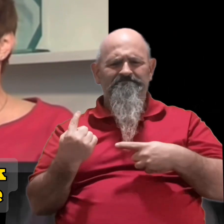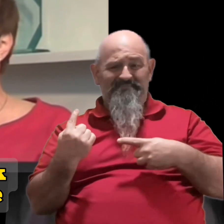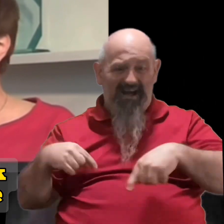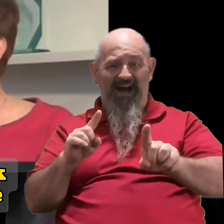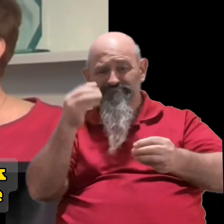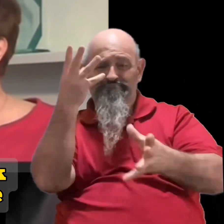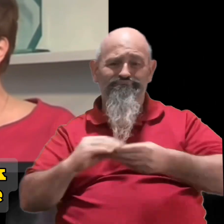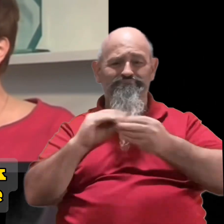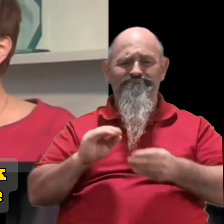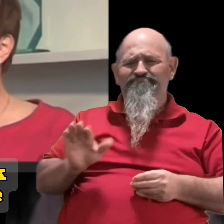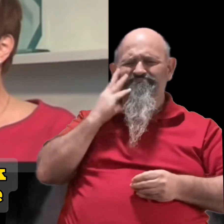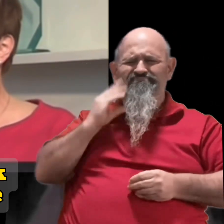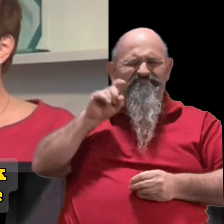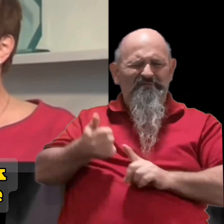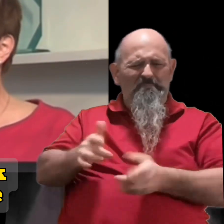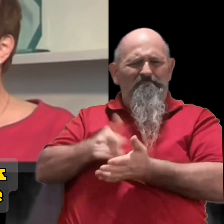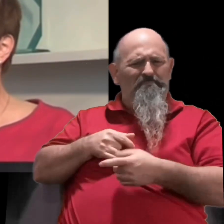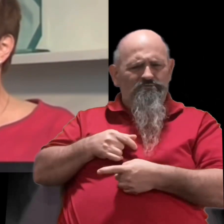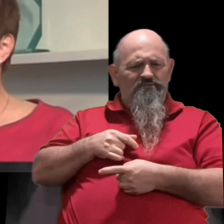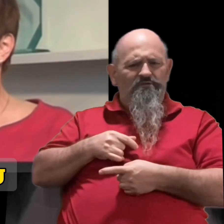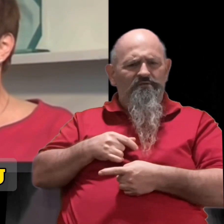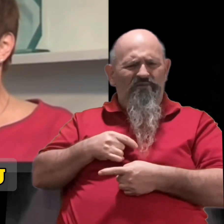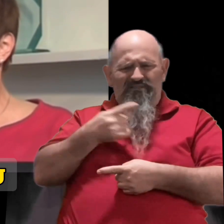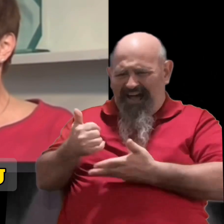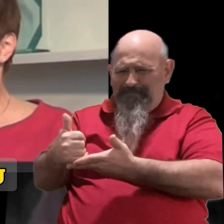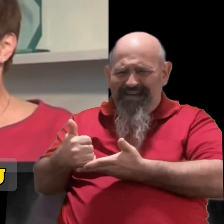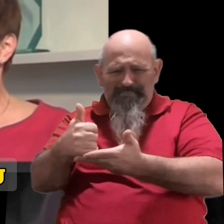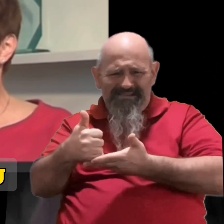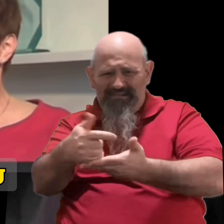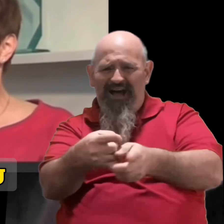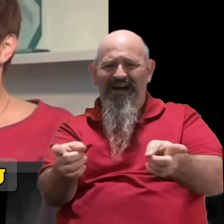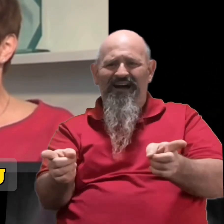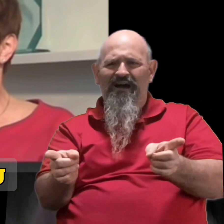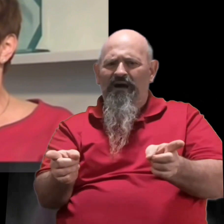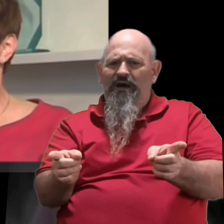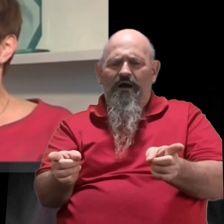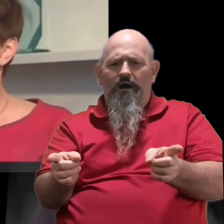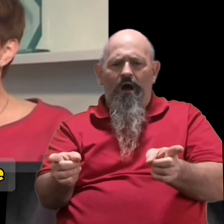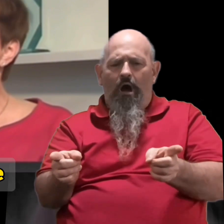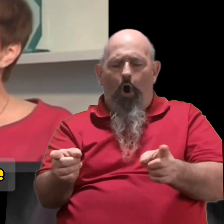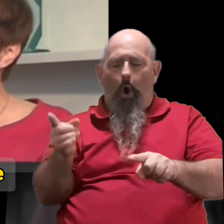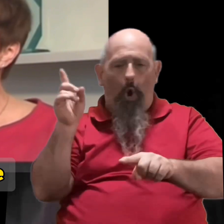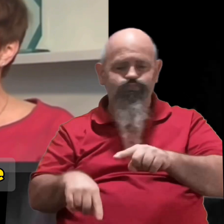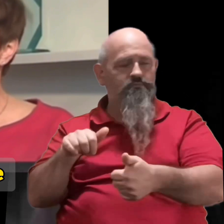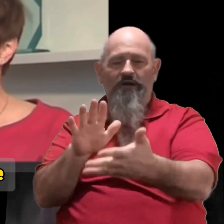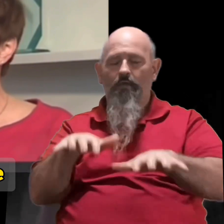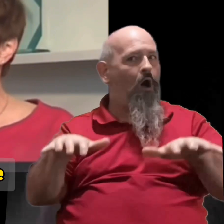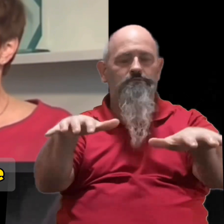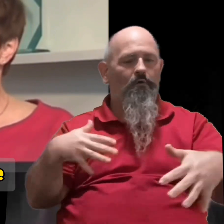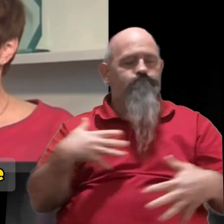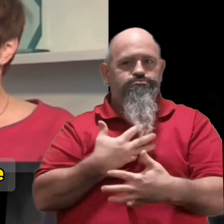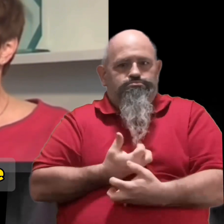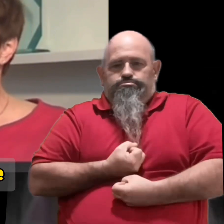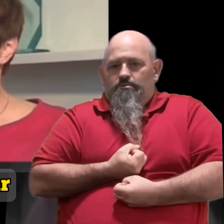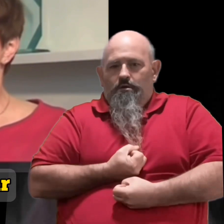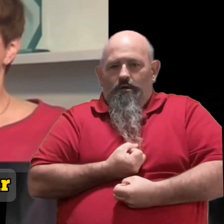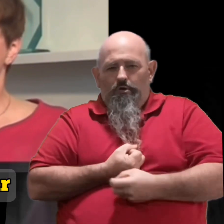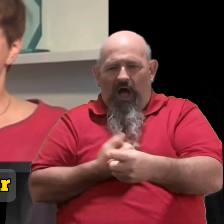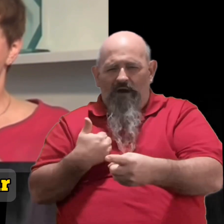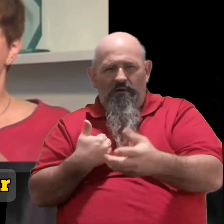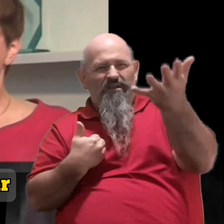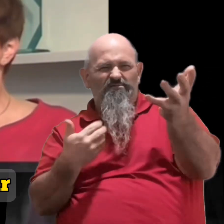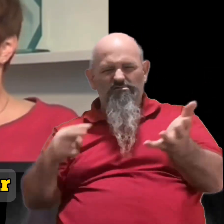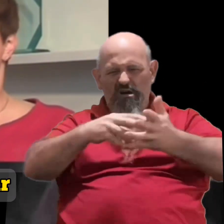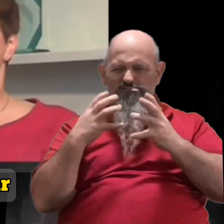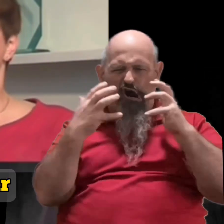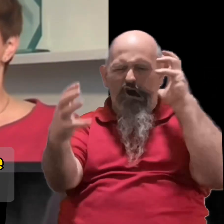who was going to talk about her own abuse, who was now helping others, then couldn't face the audience. So you had